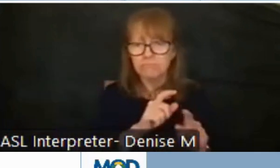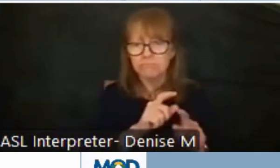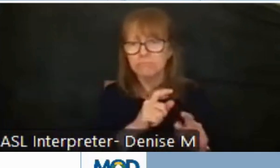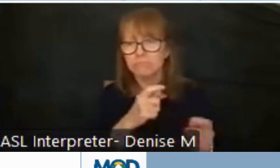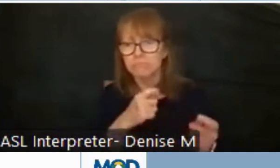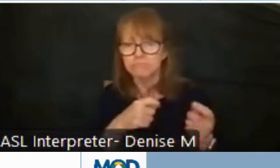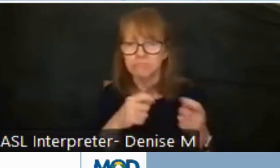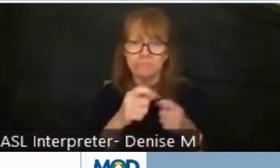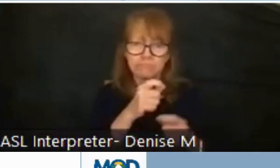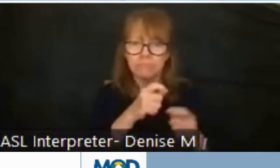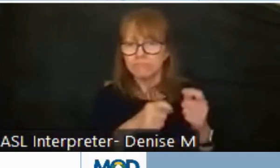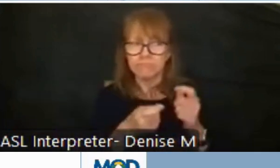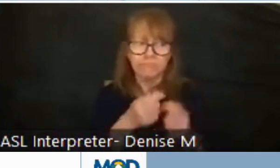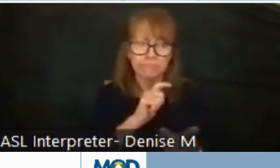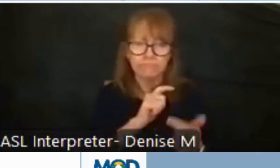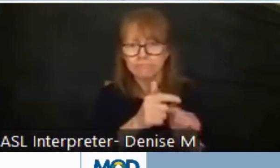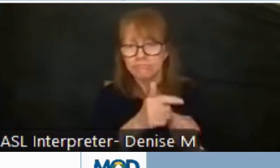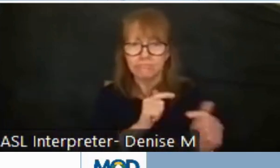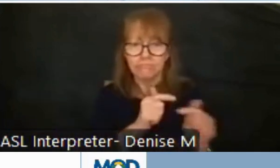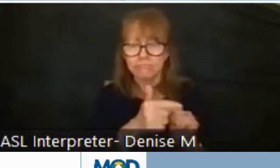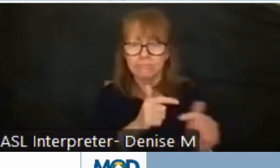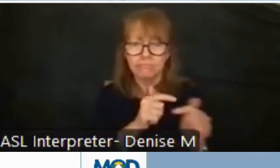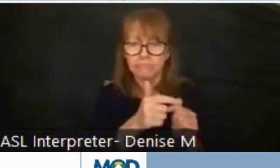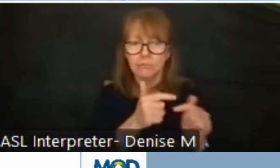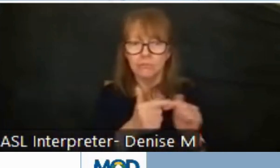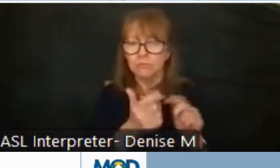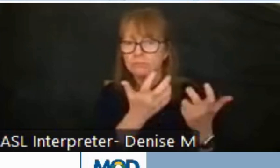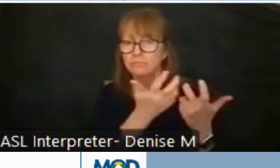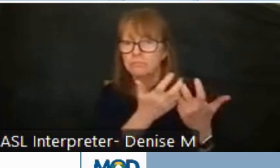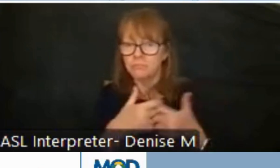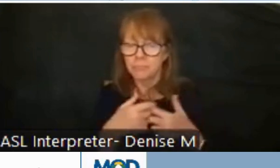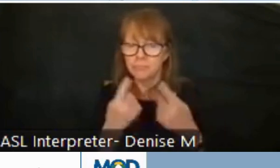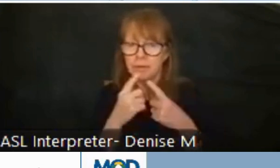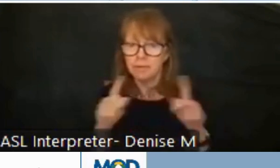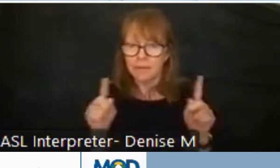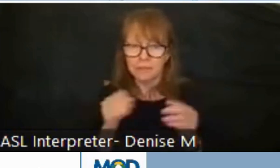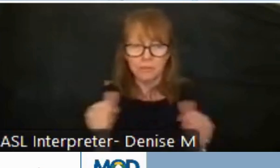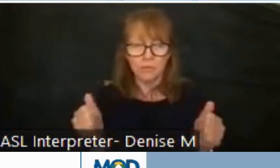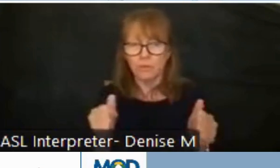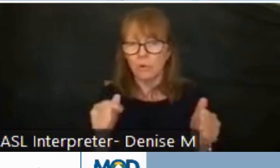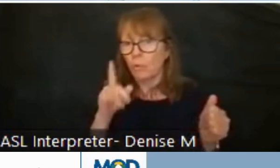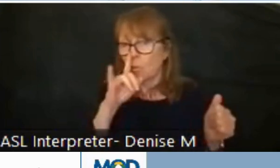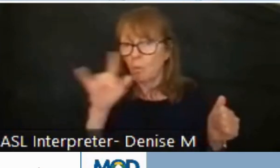work out an effective solution for you. So what might this look like?